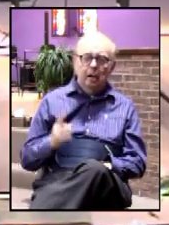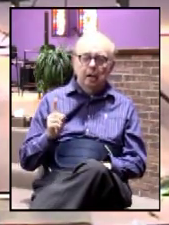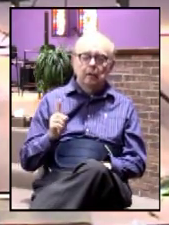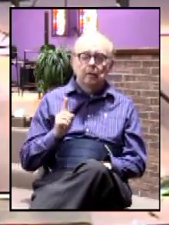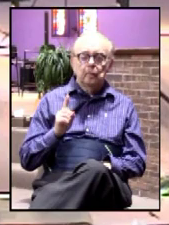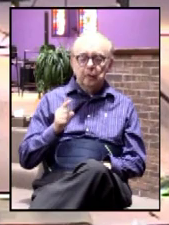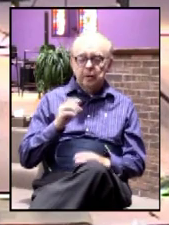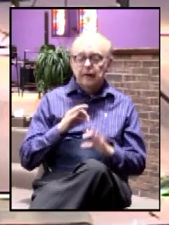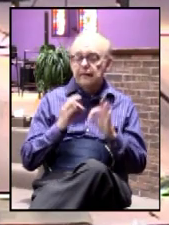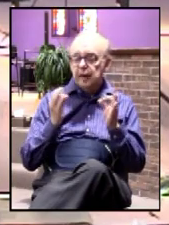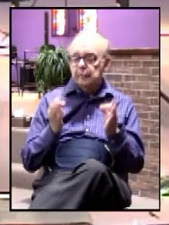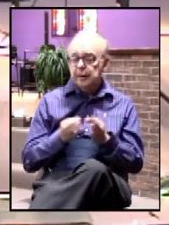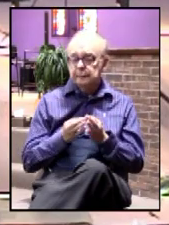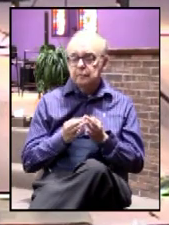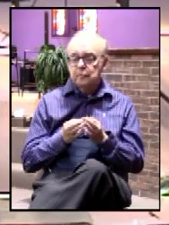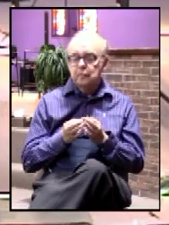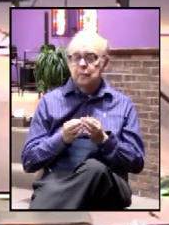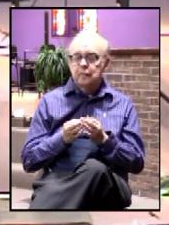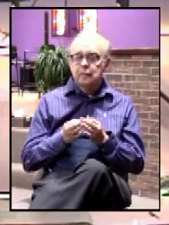for this one family.